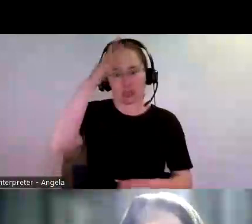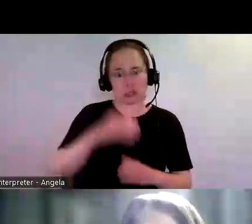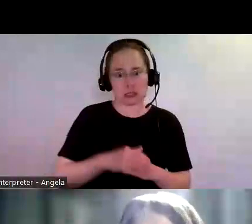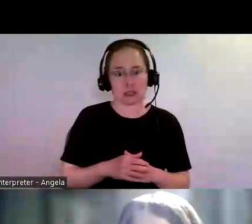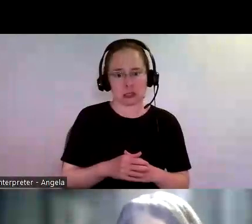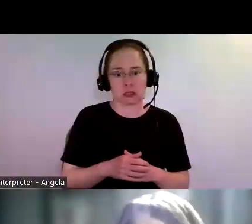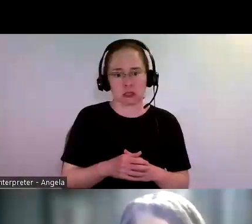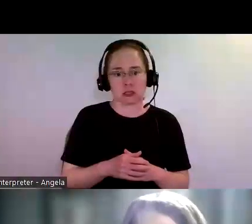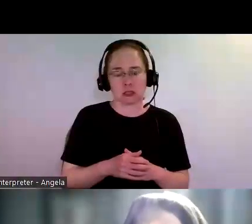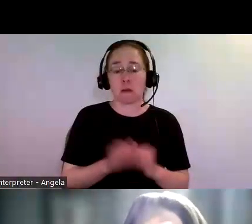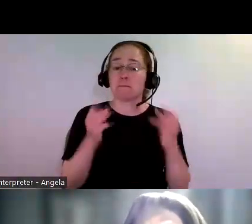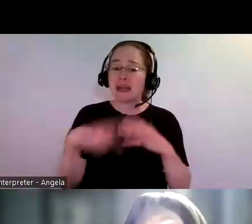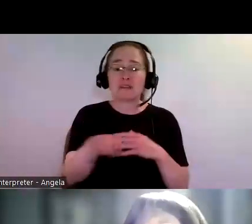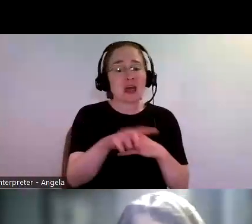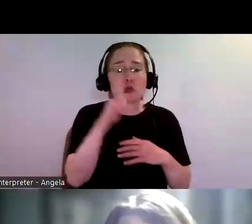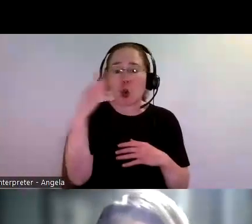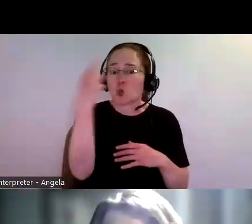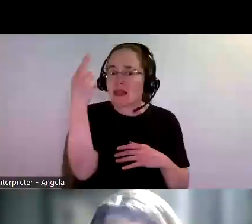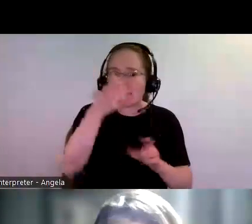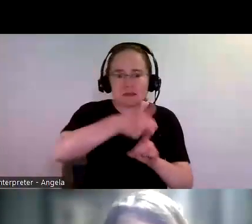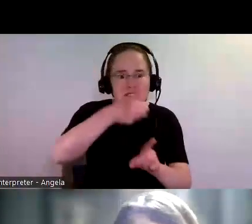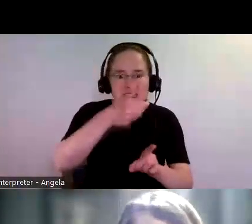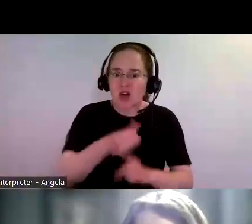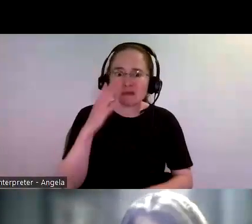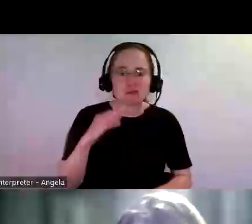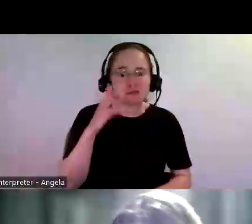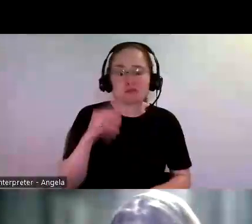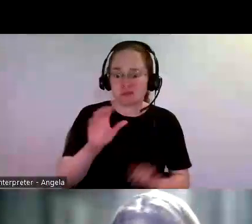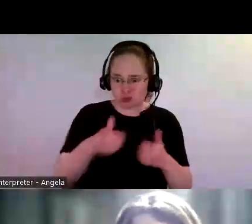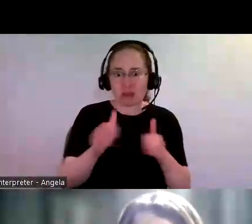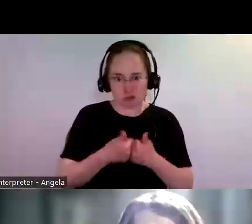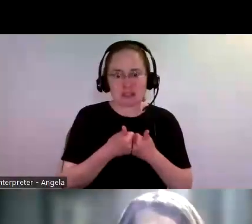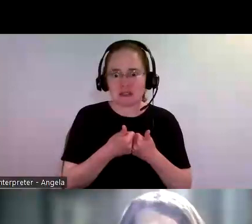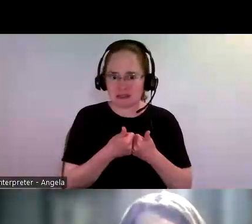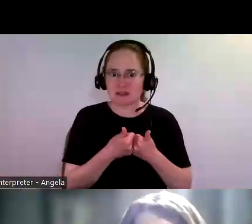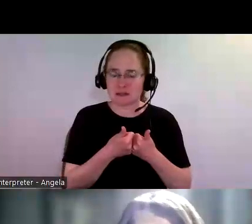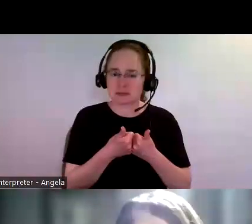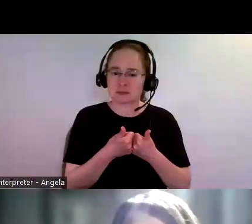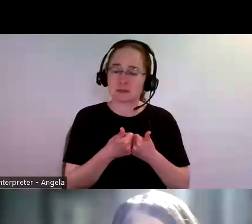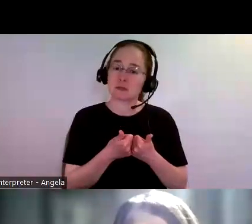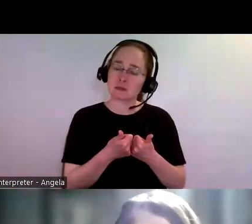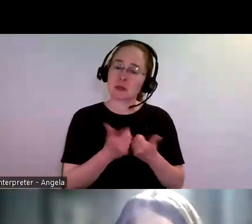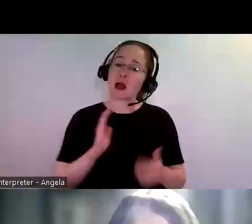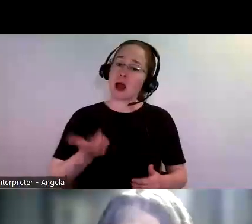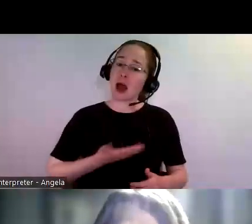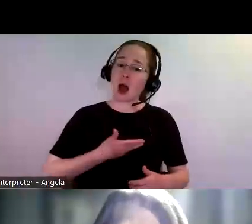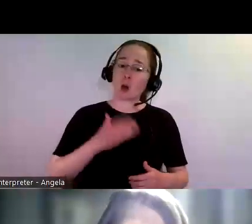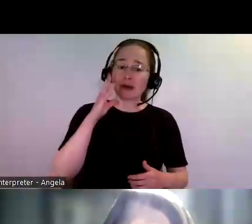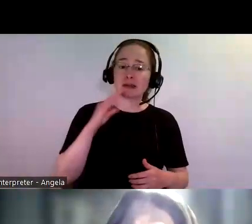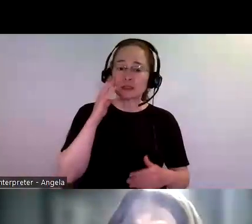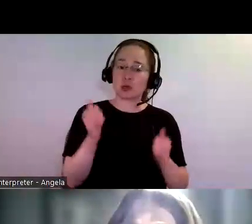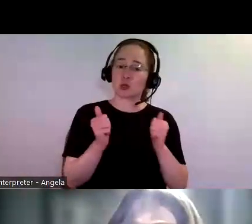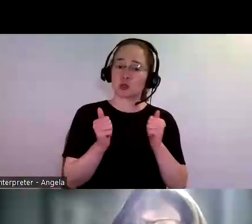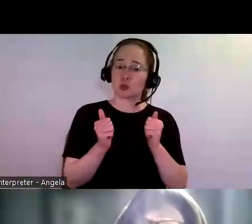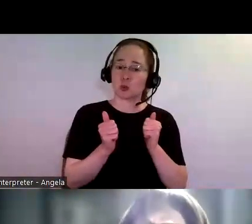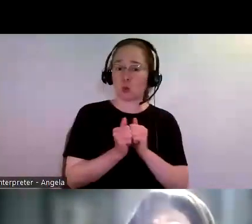don't even realize that they themselves are going through certain challenges. A part of our journey as parents with youth